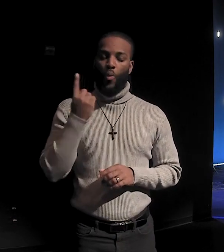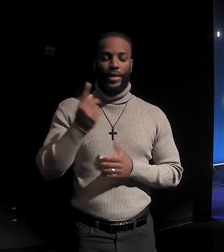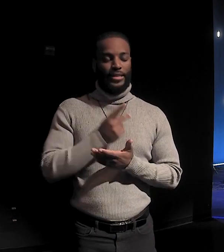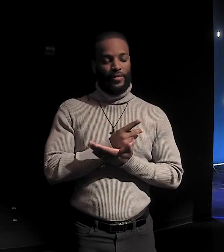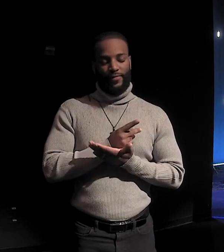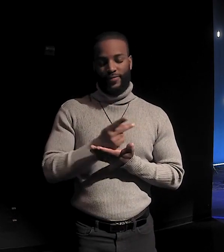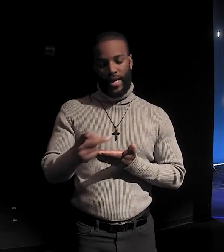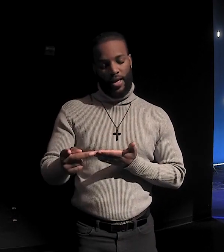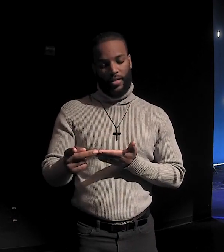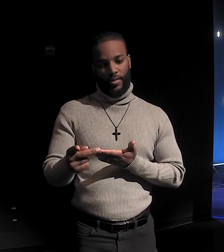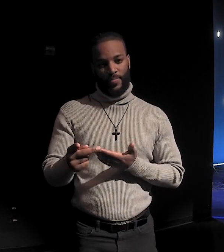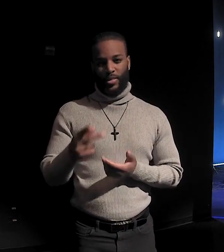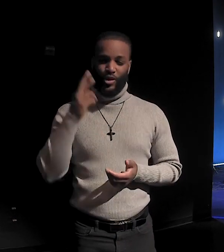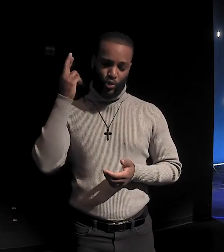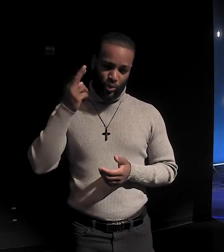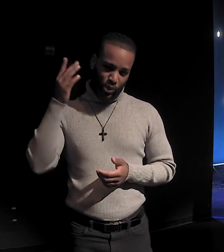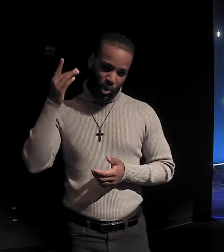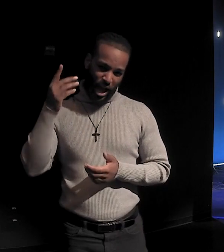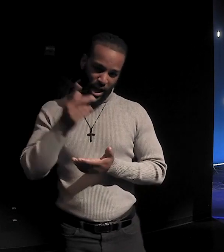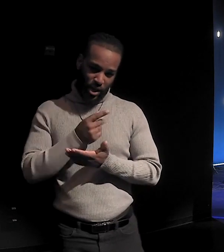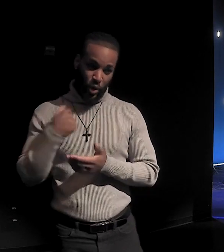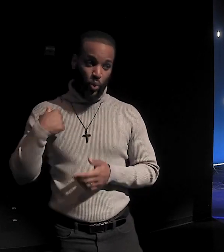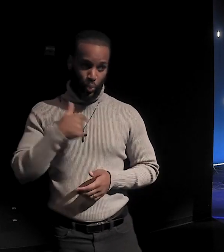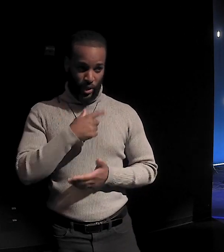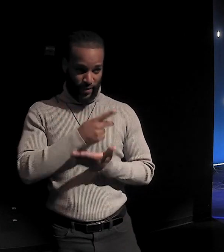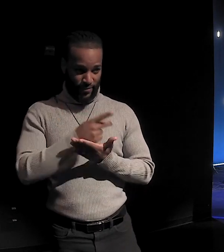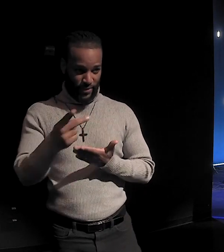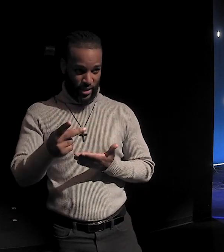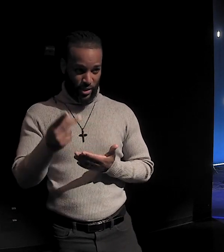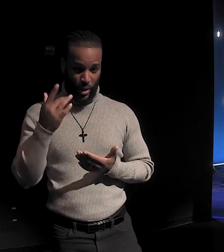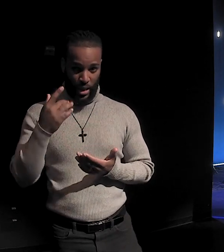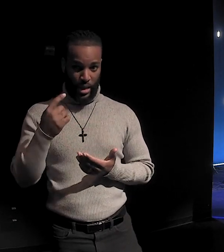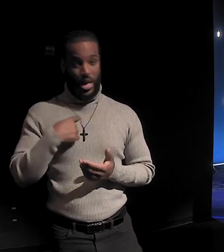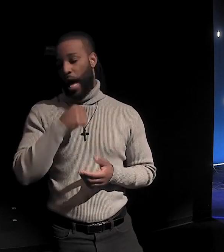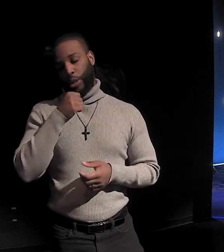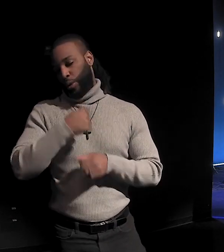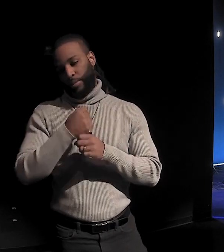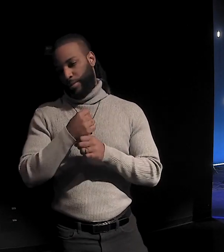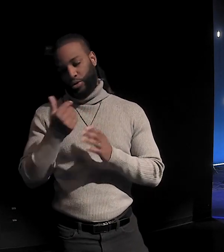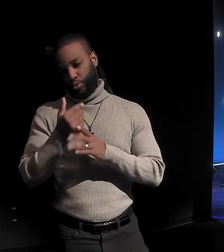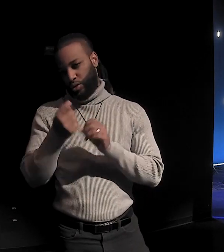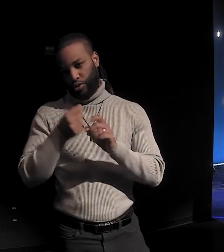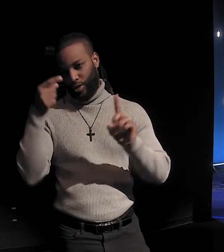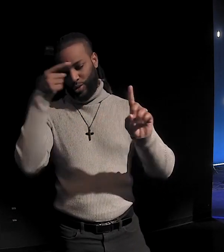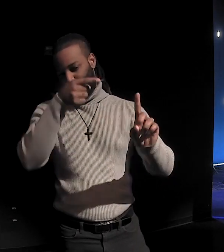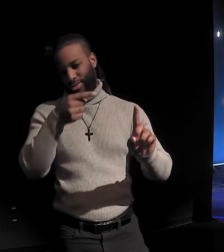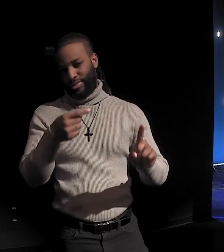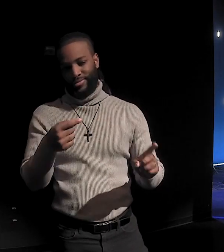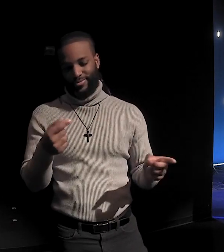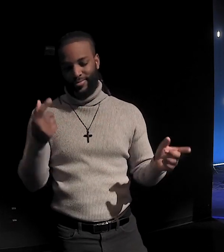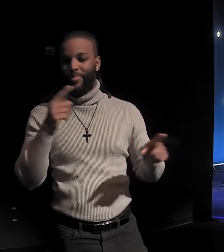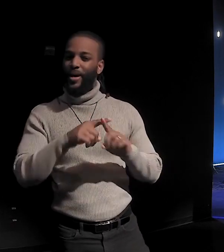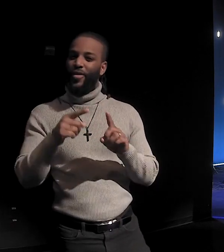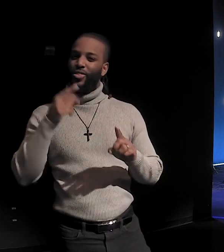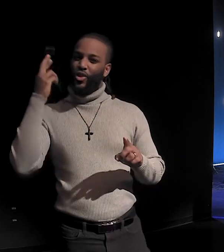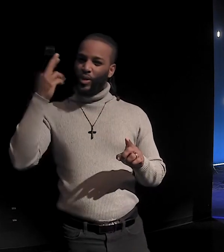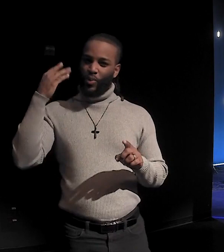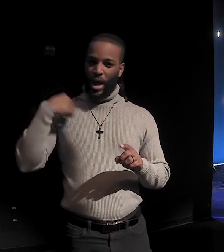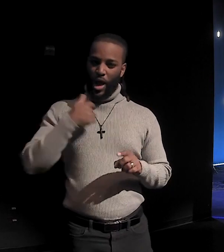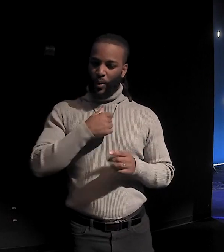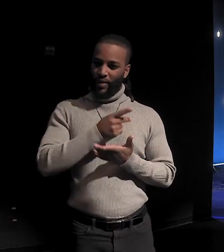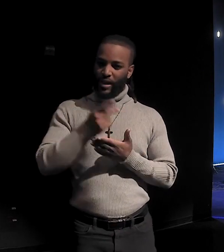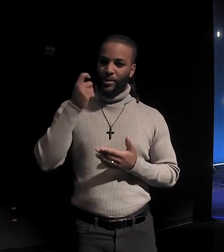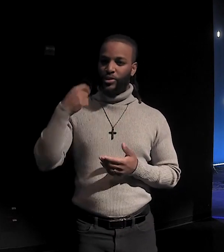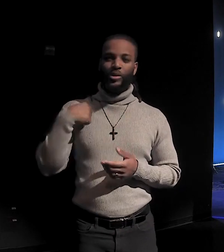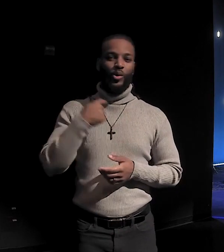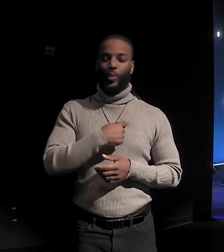fail. And the reason why we fail, and I don't even make resolutions so I won't fail, but I believe the reason why we fail is because we